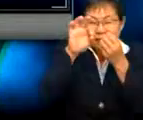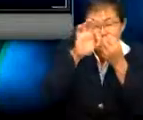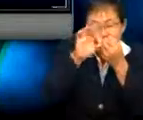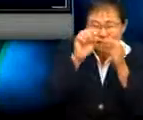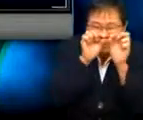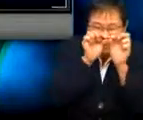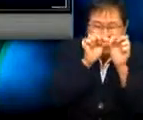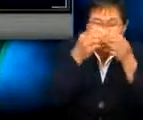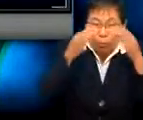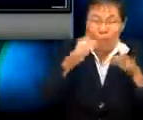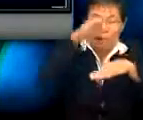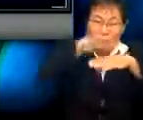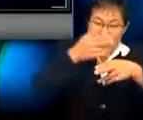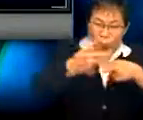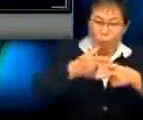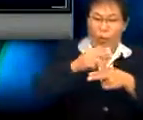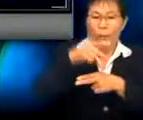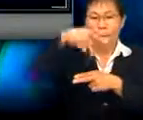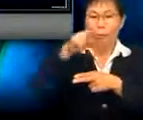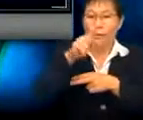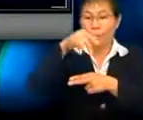tiny opening called the pupil.